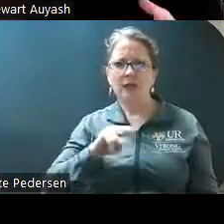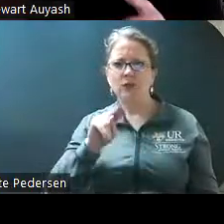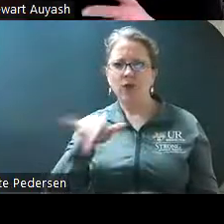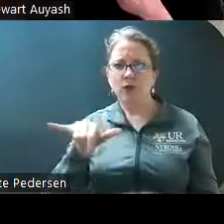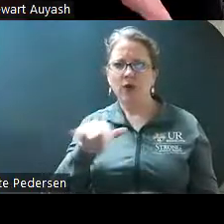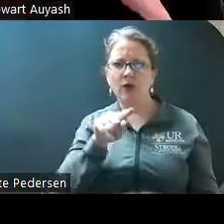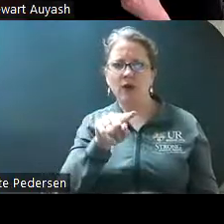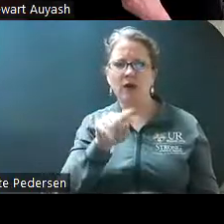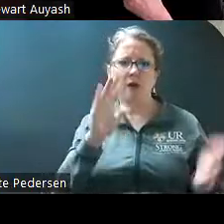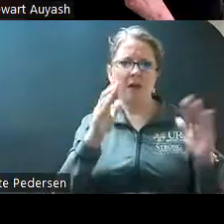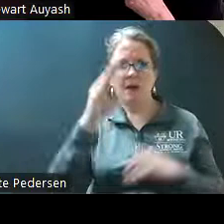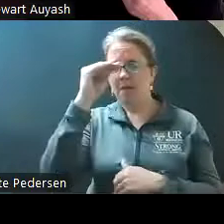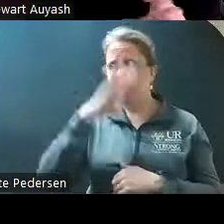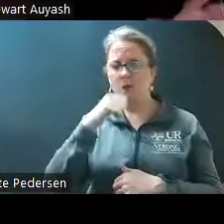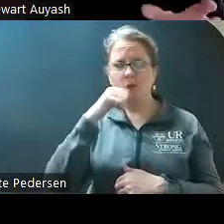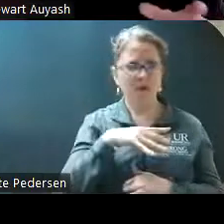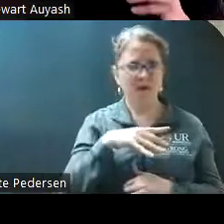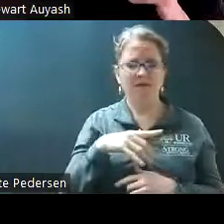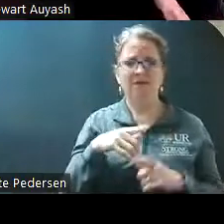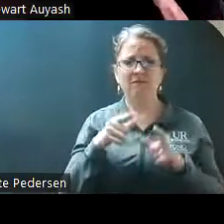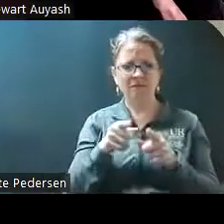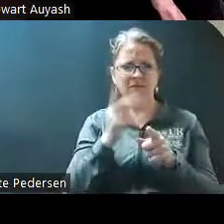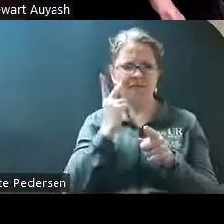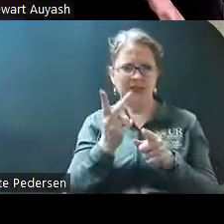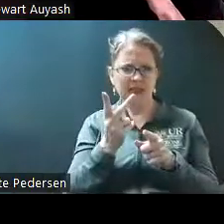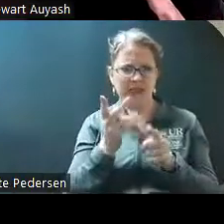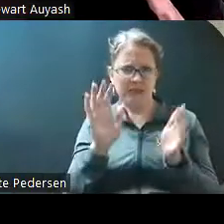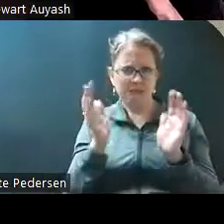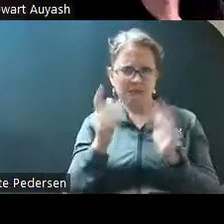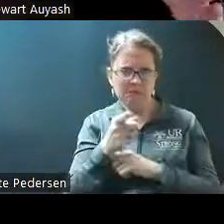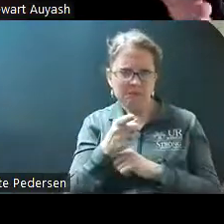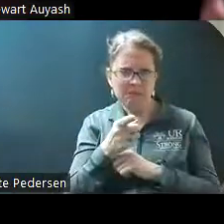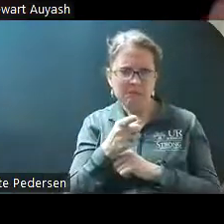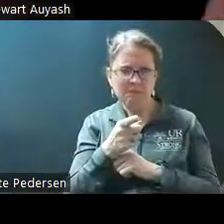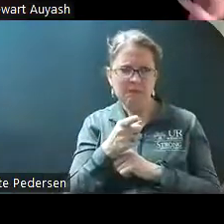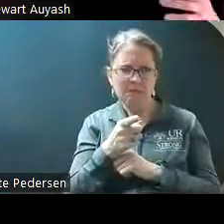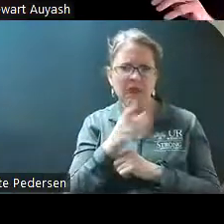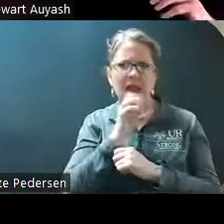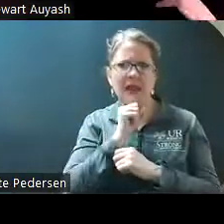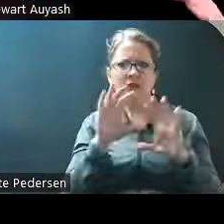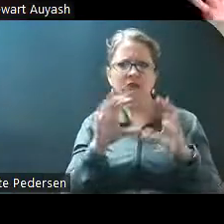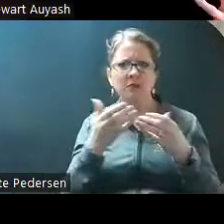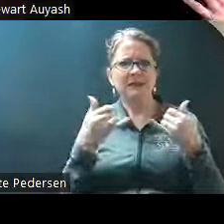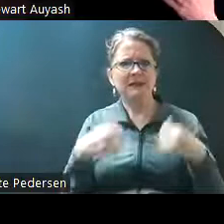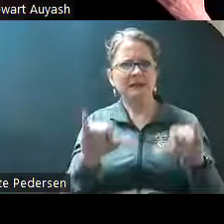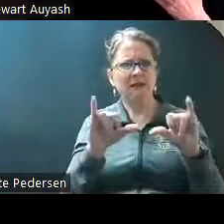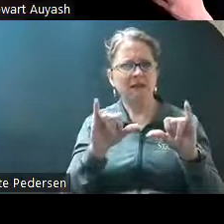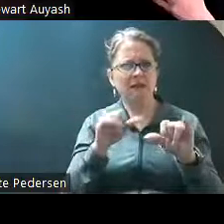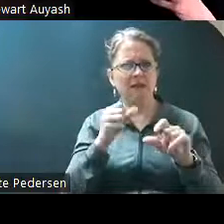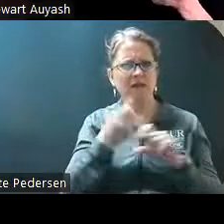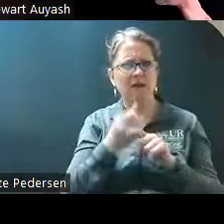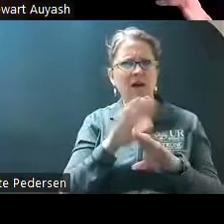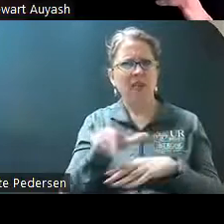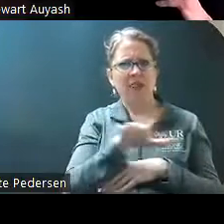compared men and women, and you could see that that age group still was affected. On the left, men